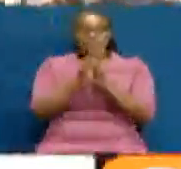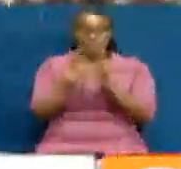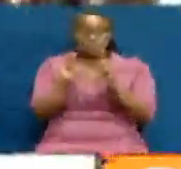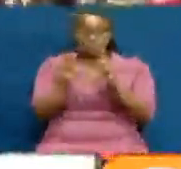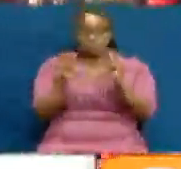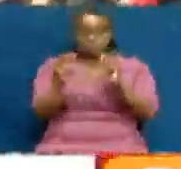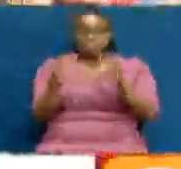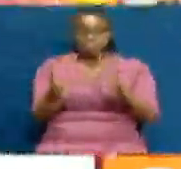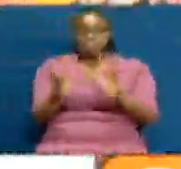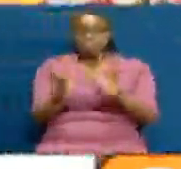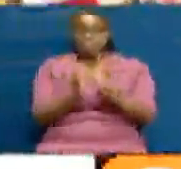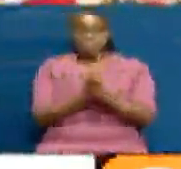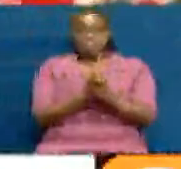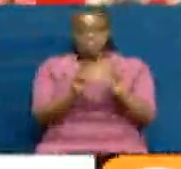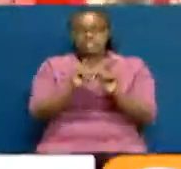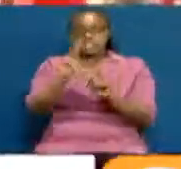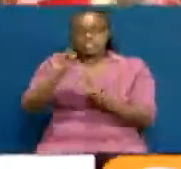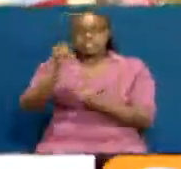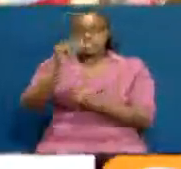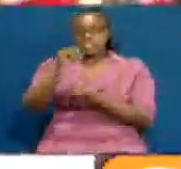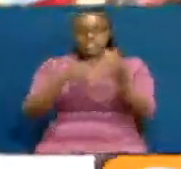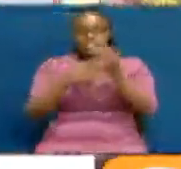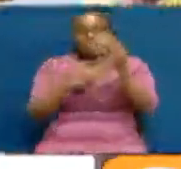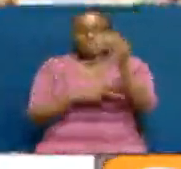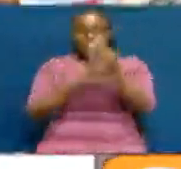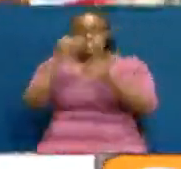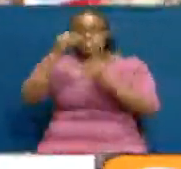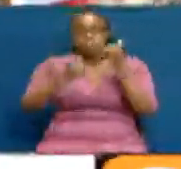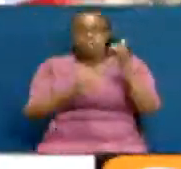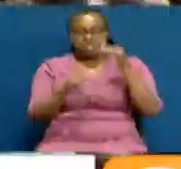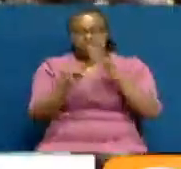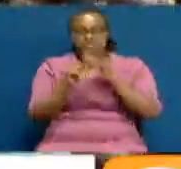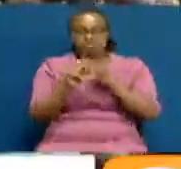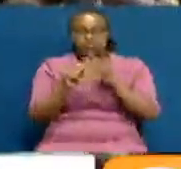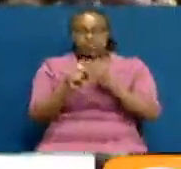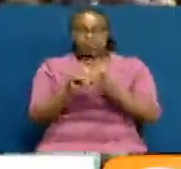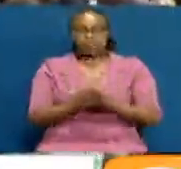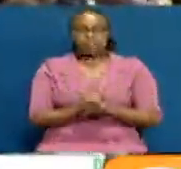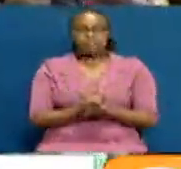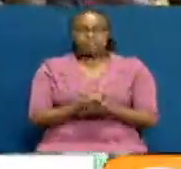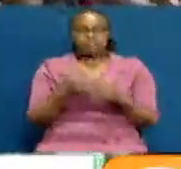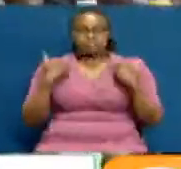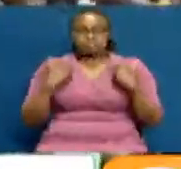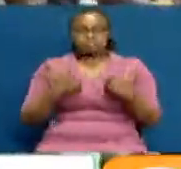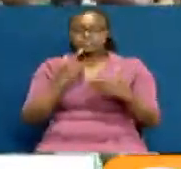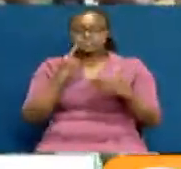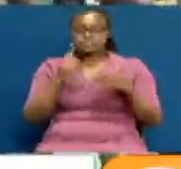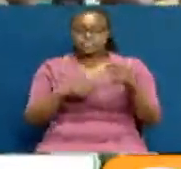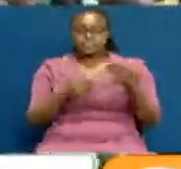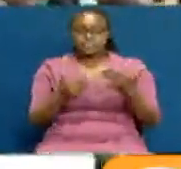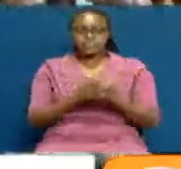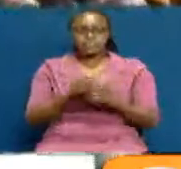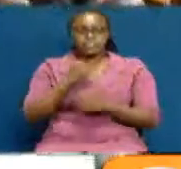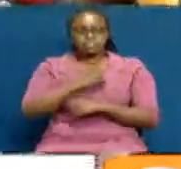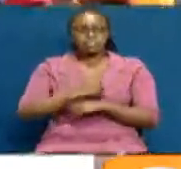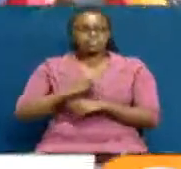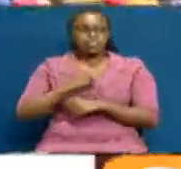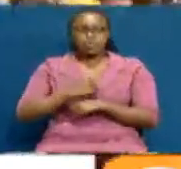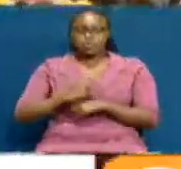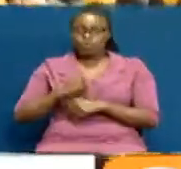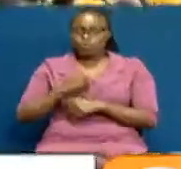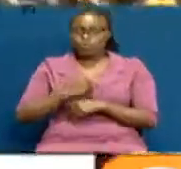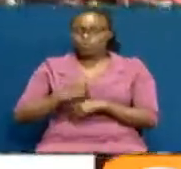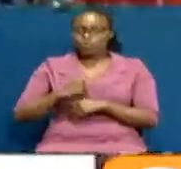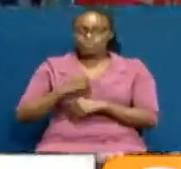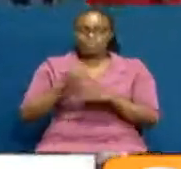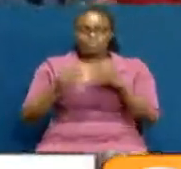redesign the road and the Nithi Bridge to end the carnage. Tumesema pole sana